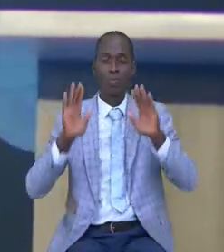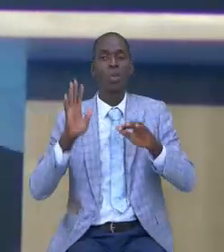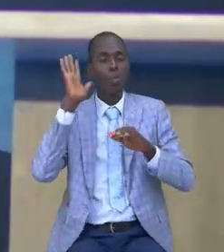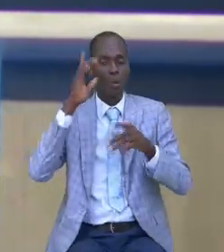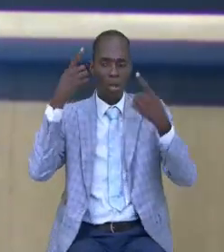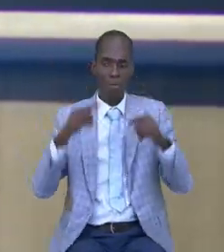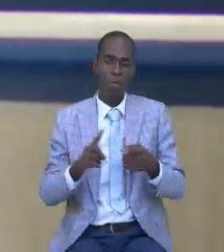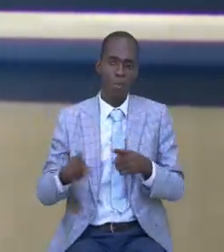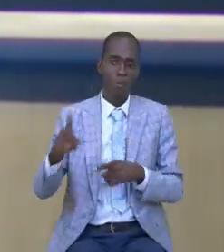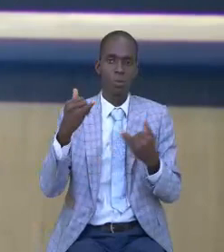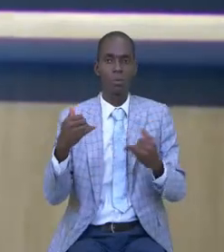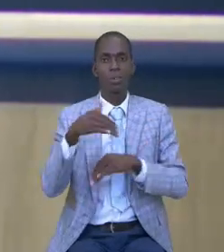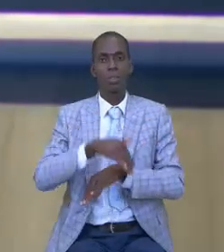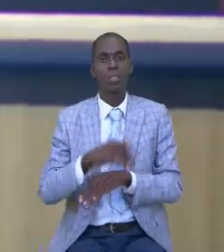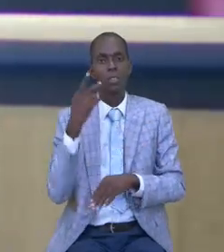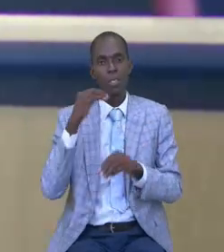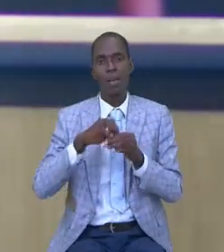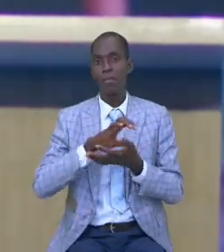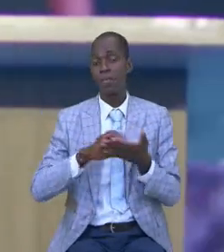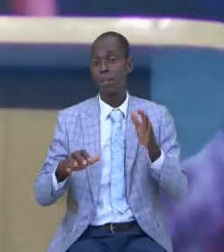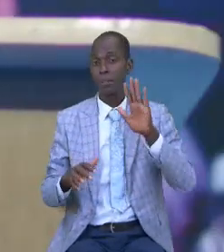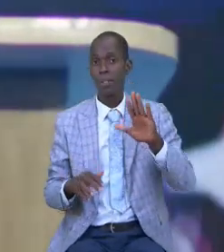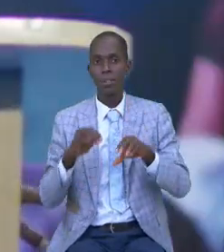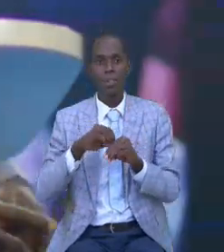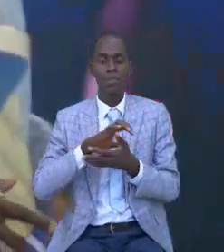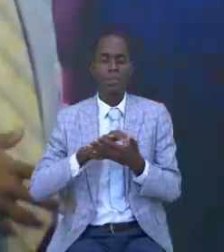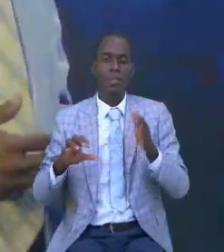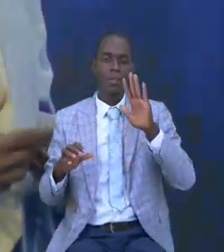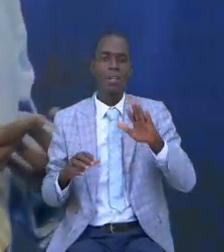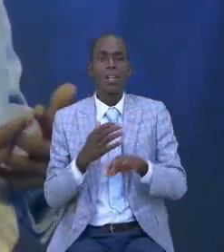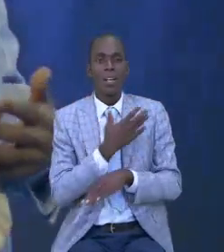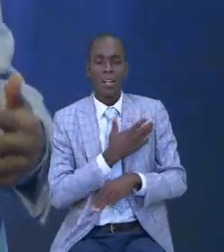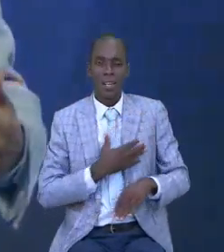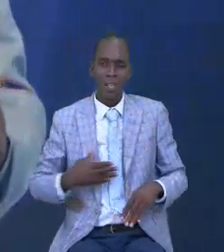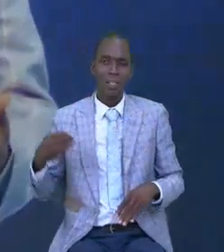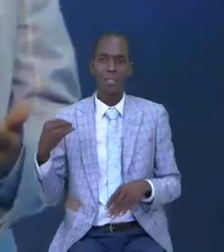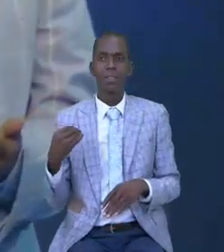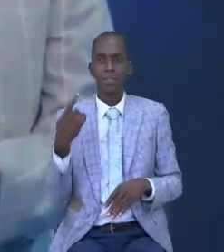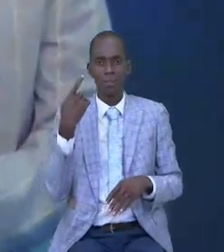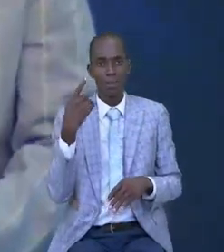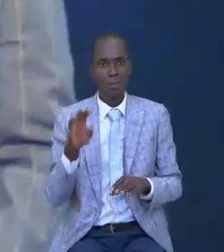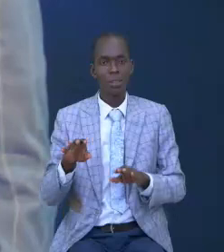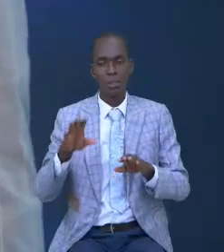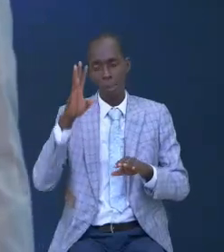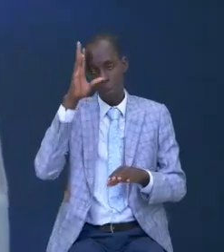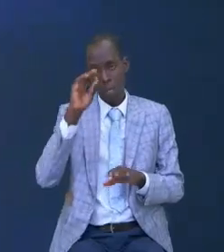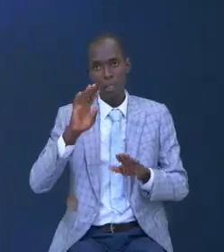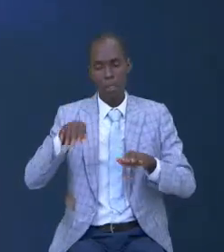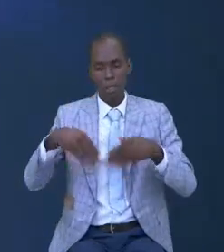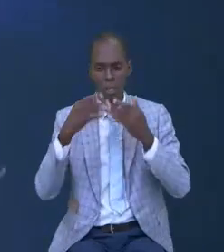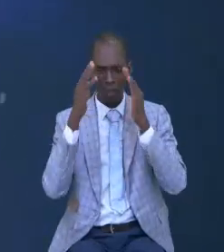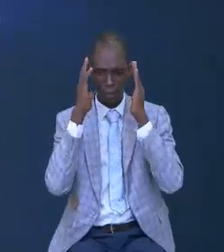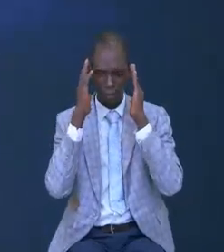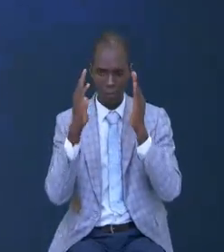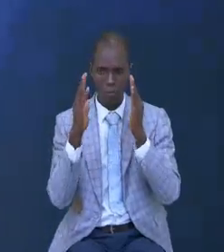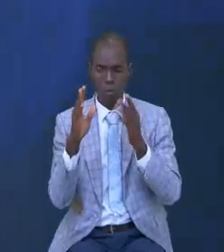you tonight. Look at verse 5. In verse 5, and he gave heed unto them. He